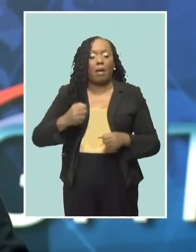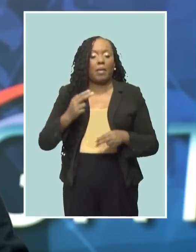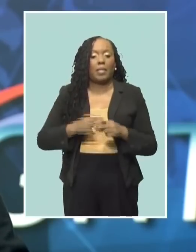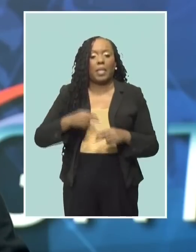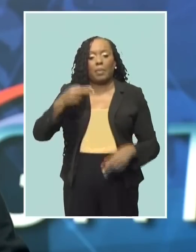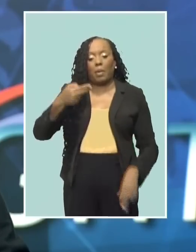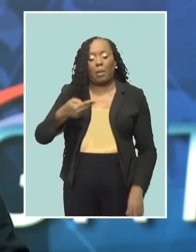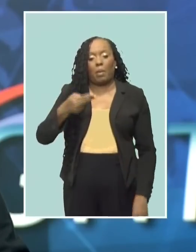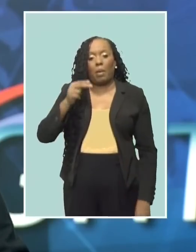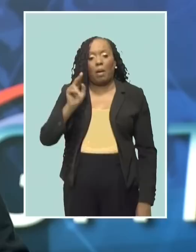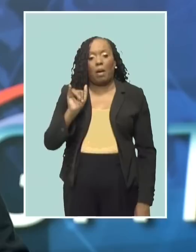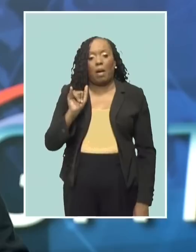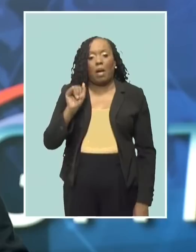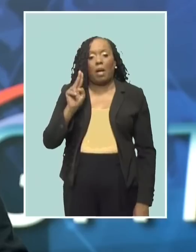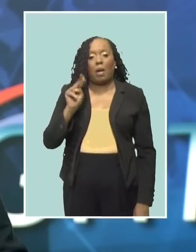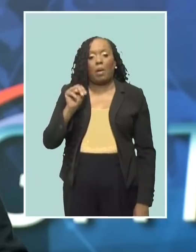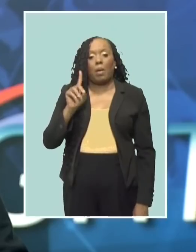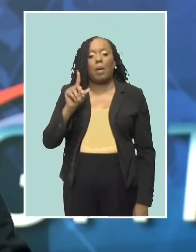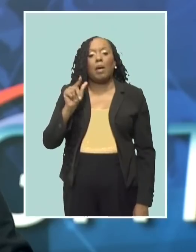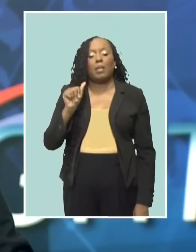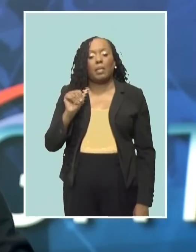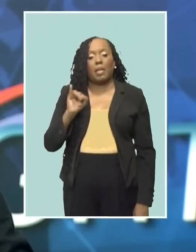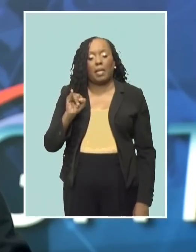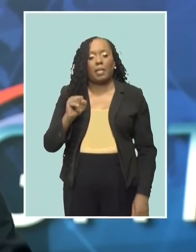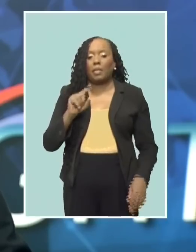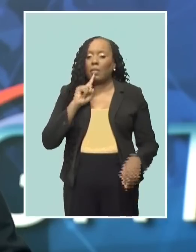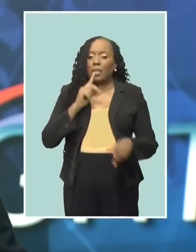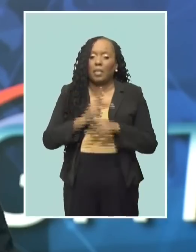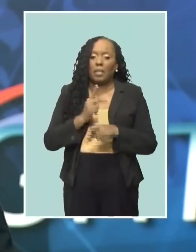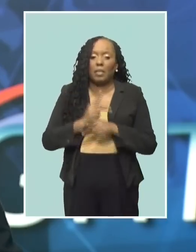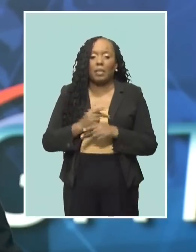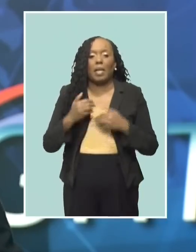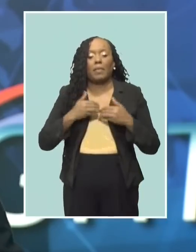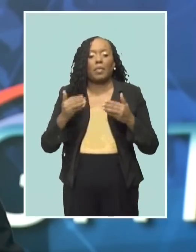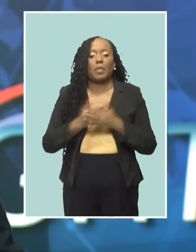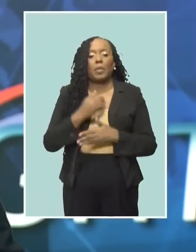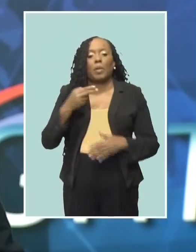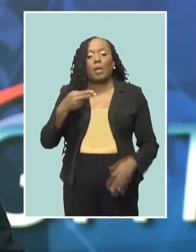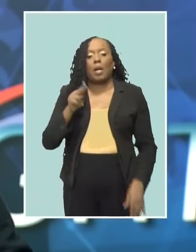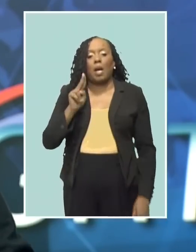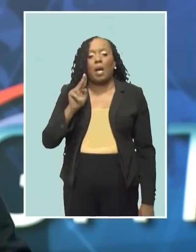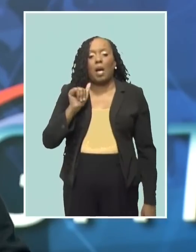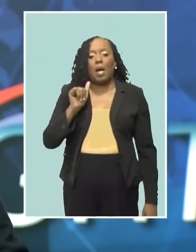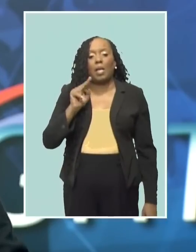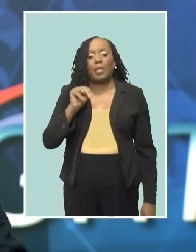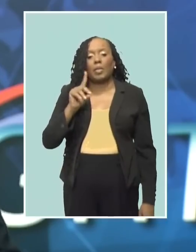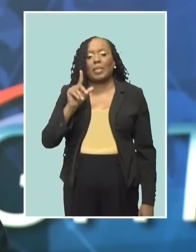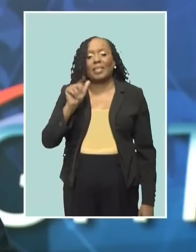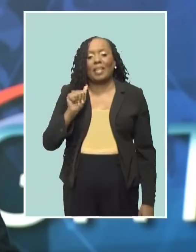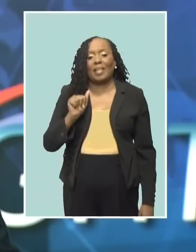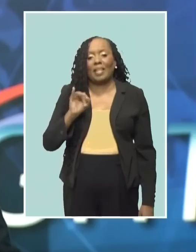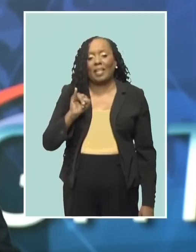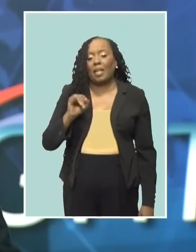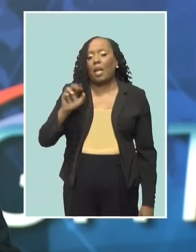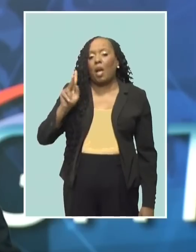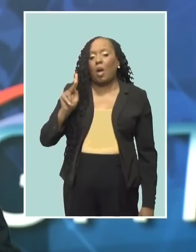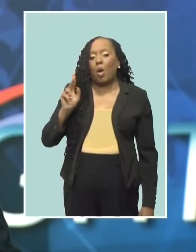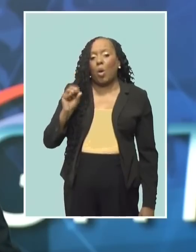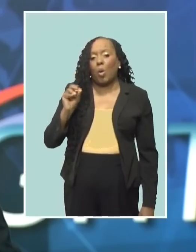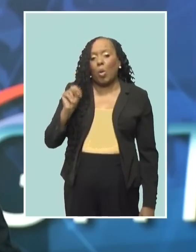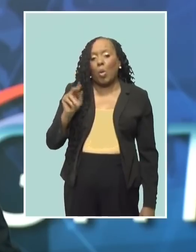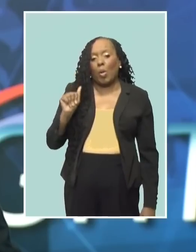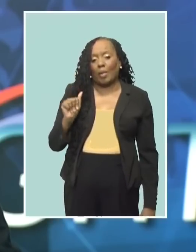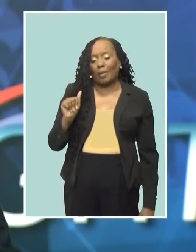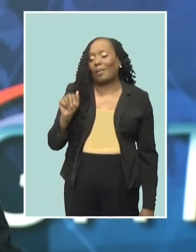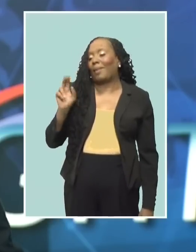hybrid vehicles in recent days as they introduced the all-new Hyundai Kona N-Line today. He gave details of the